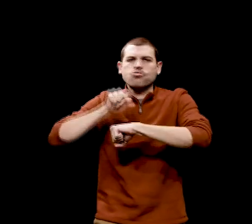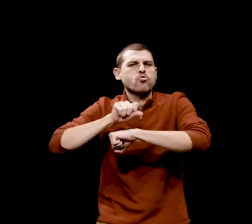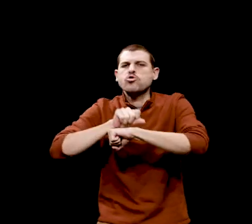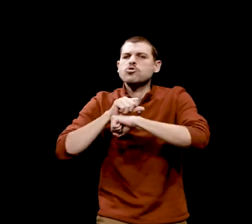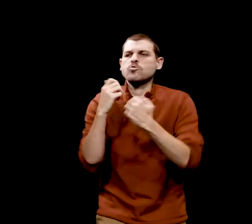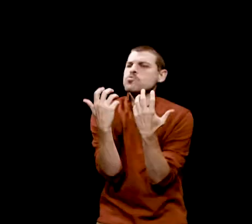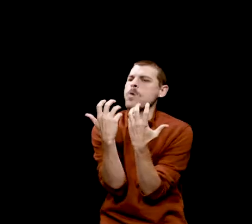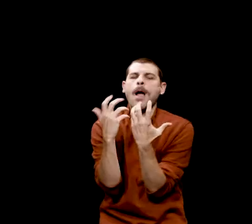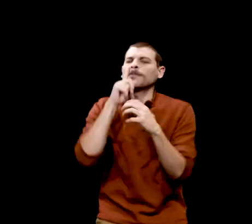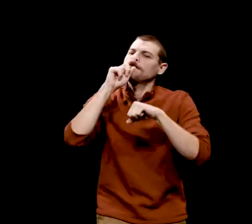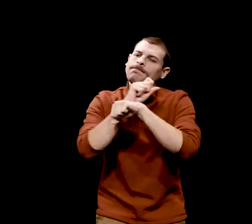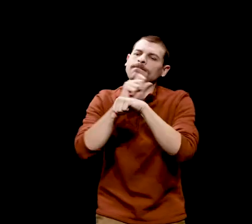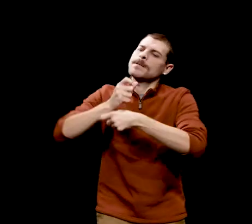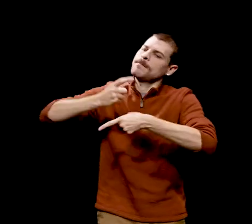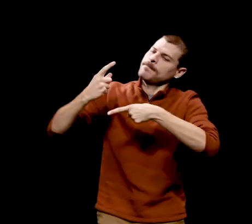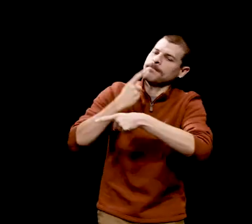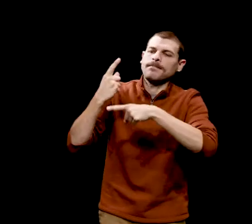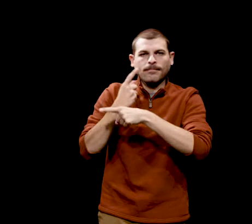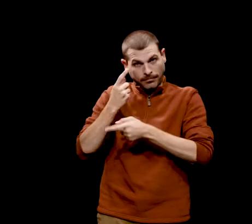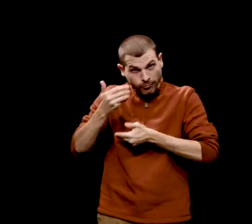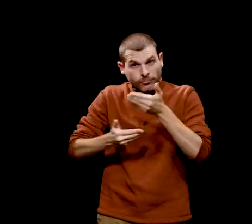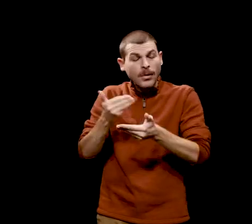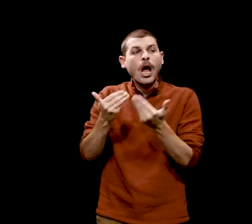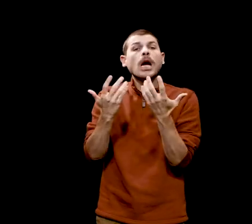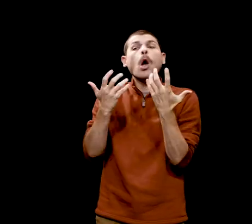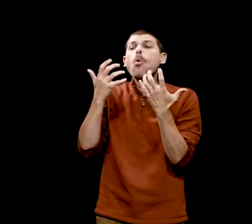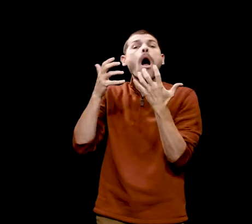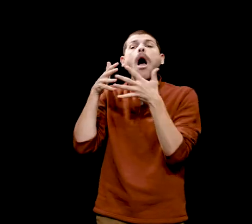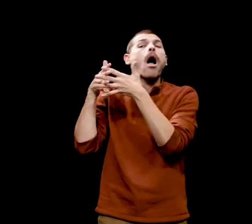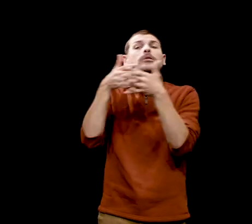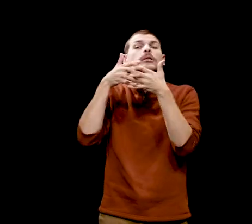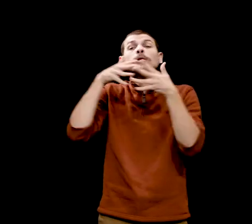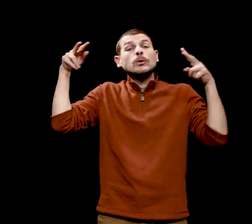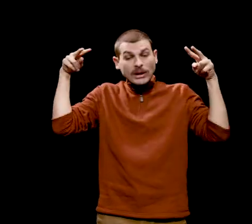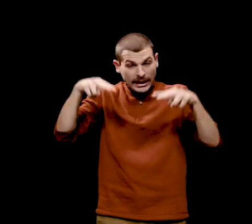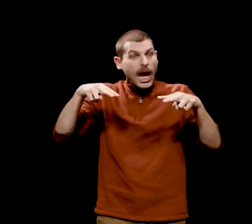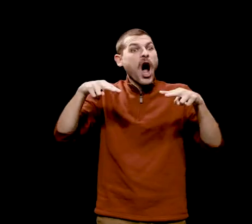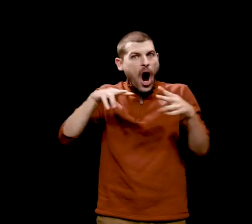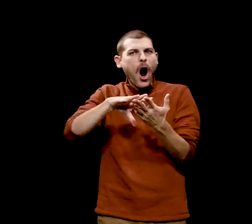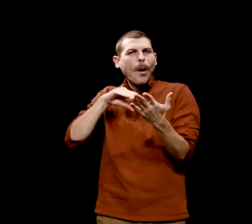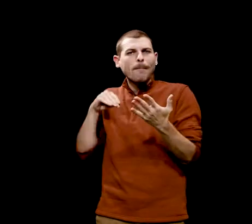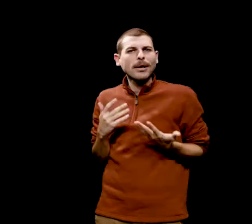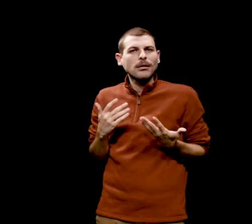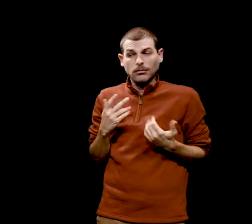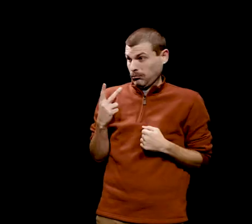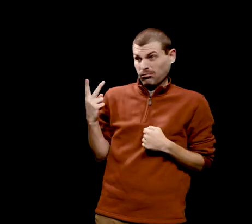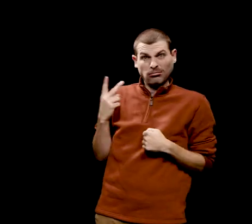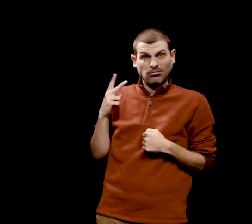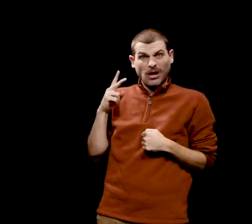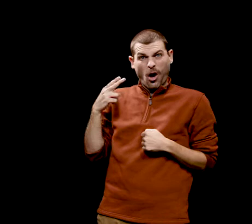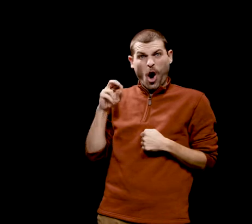and make it a national model. And I'm really proud of the negotiations Commissioner Hardesty and I did together to bring the Portland